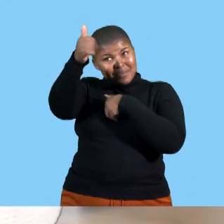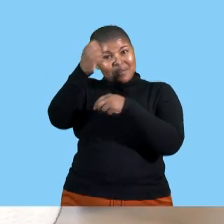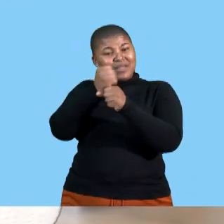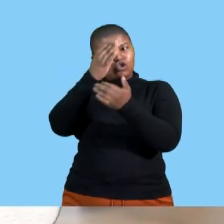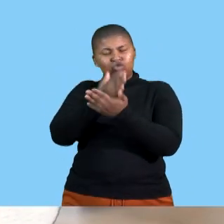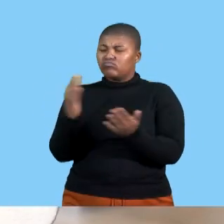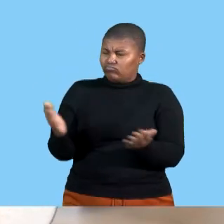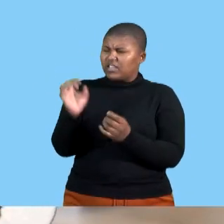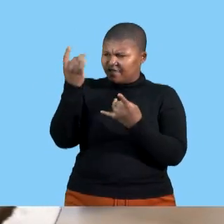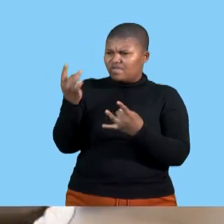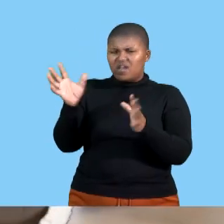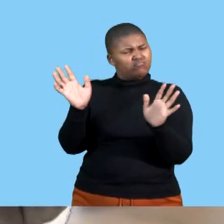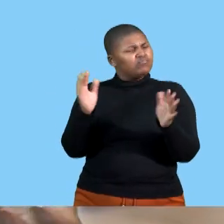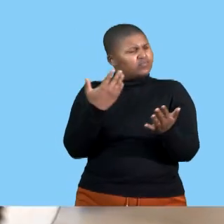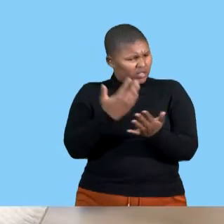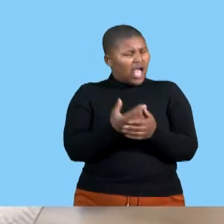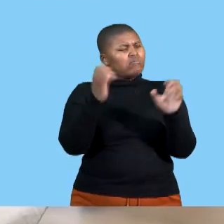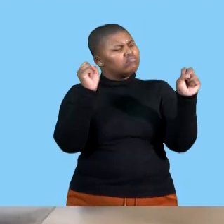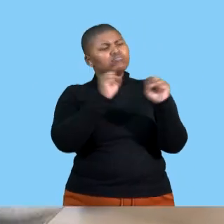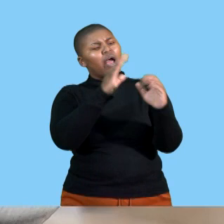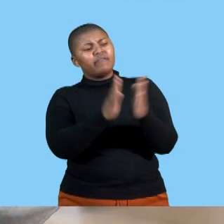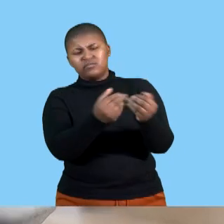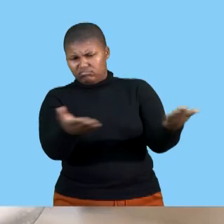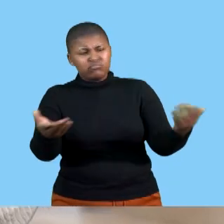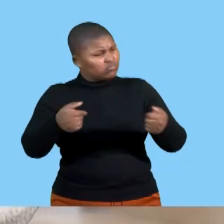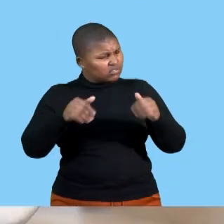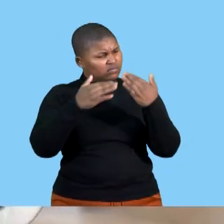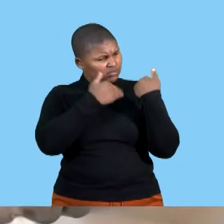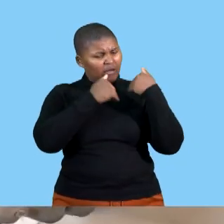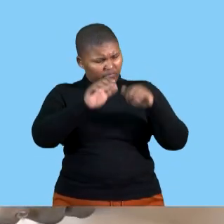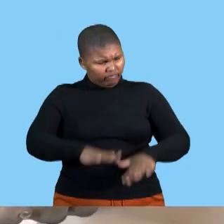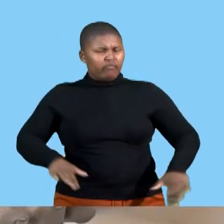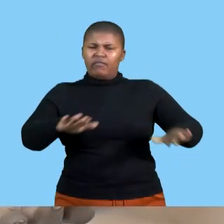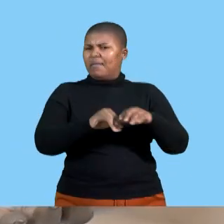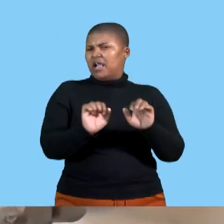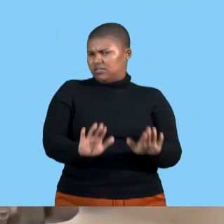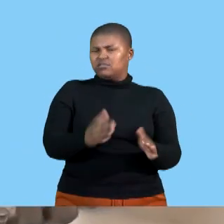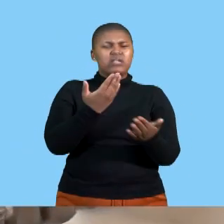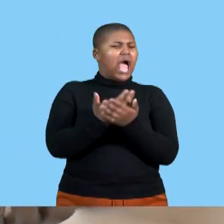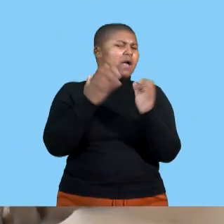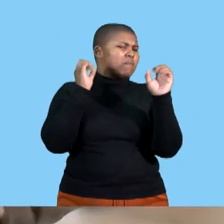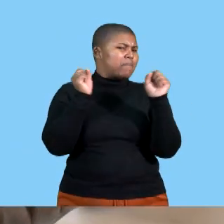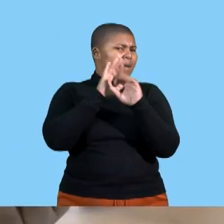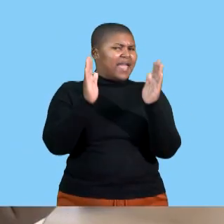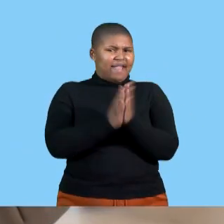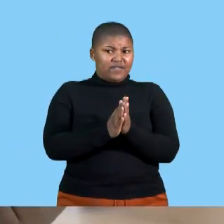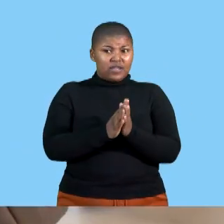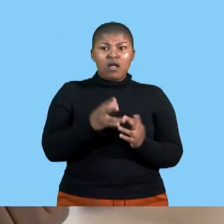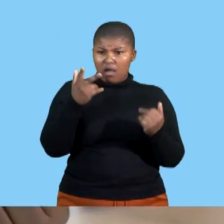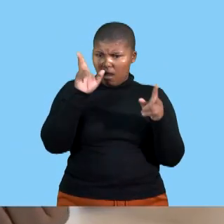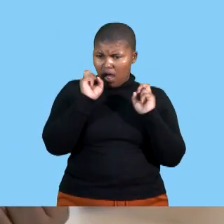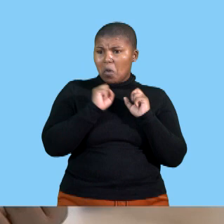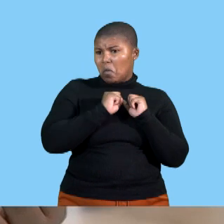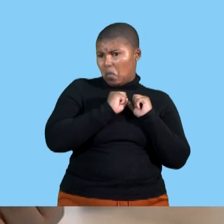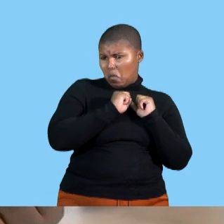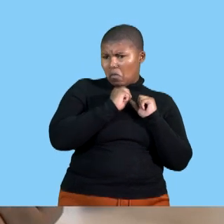encourage employees to say, you can express, this is a safe environment, as a safe space. So the minute people feel like that, and then they're